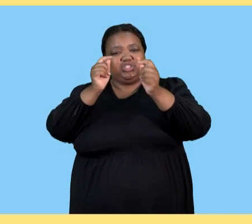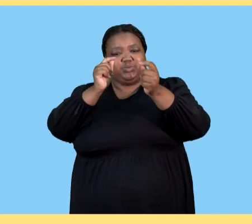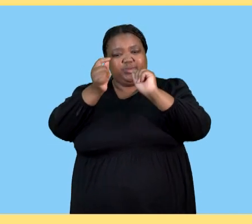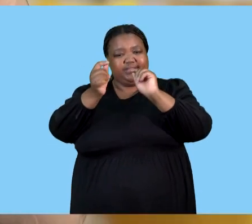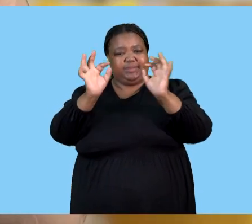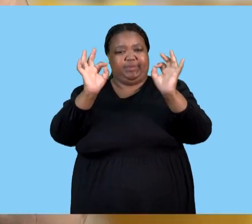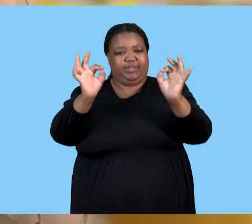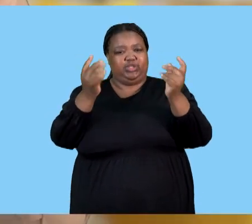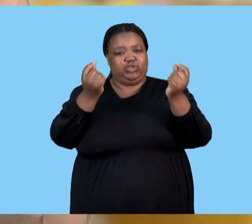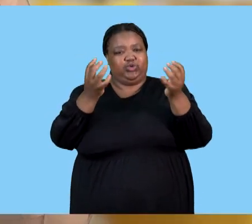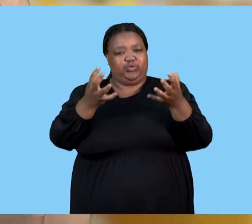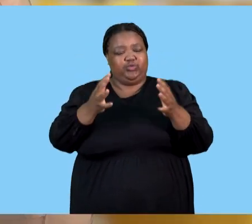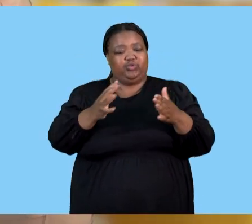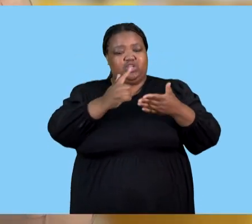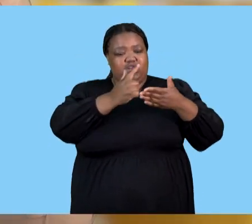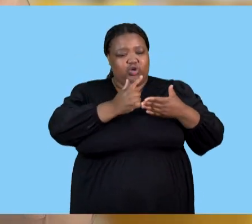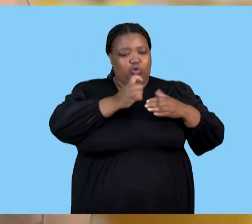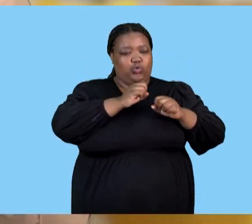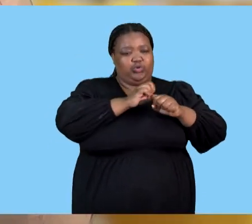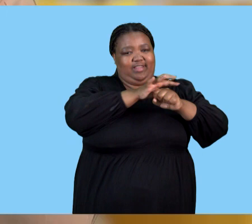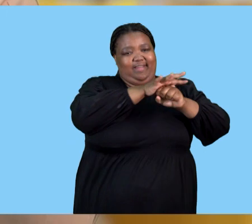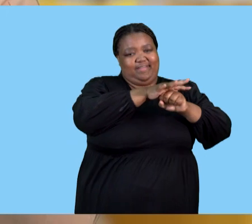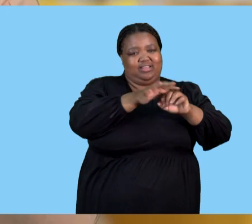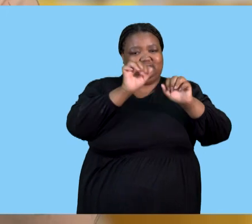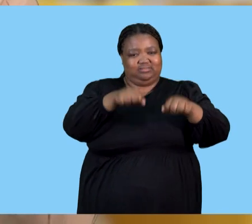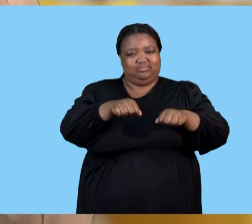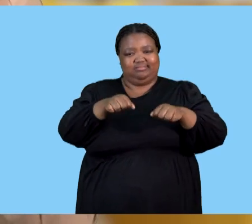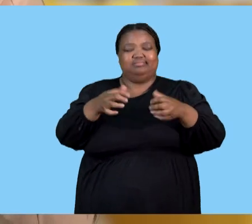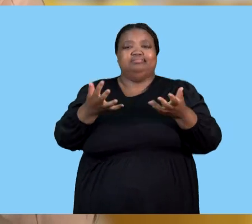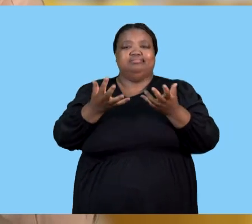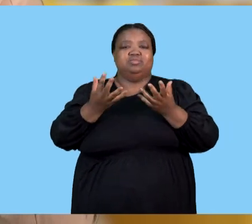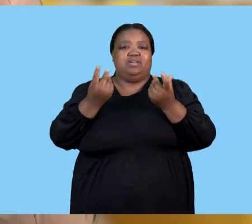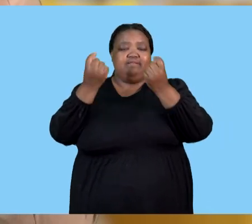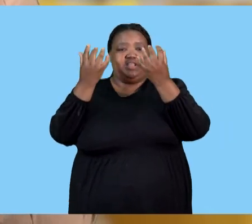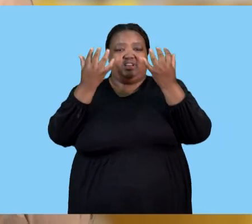done adjustments that affect your loan and you've recorded